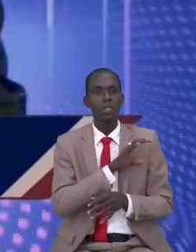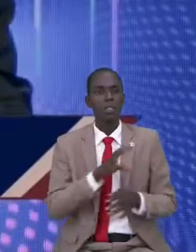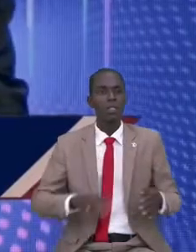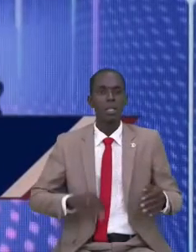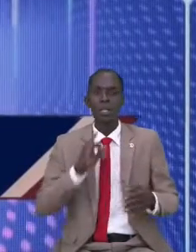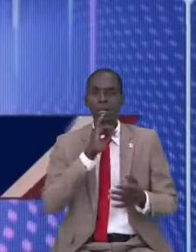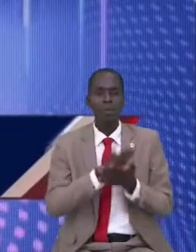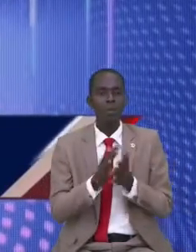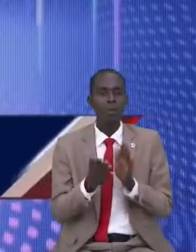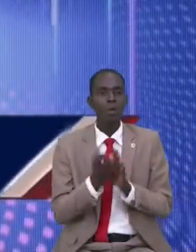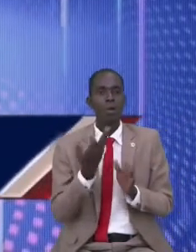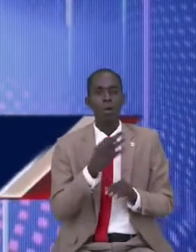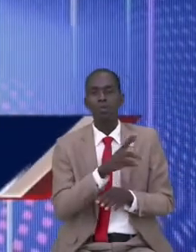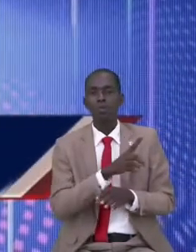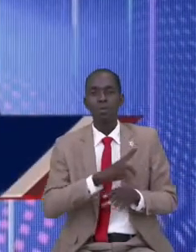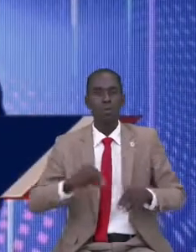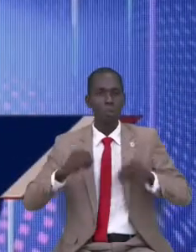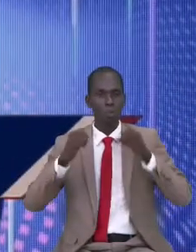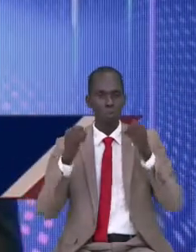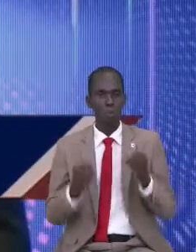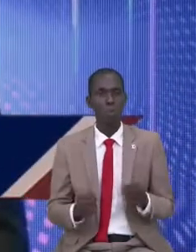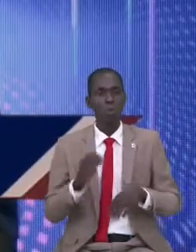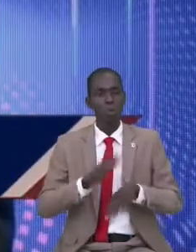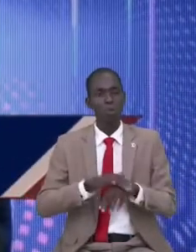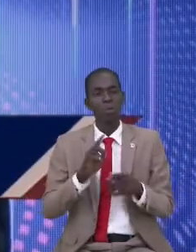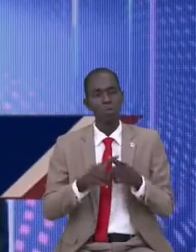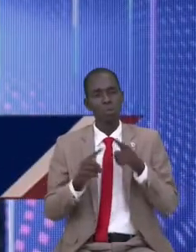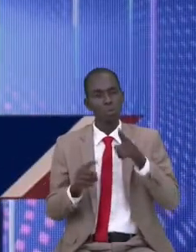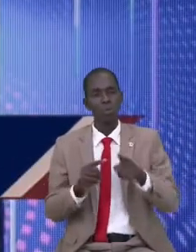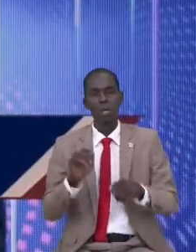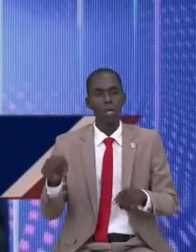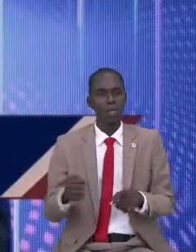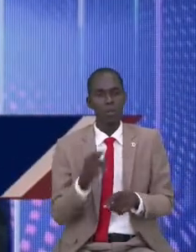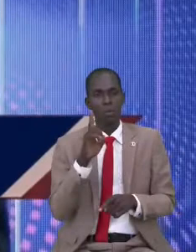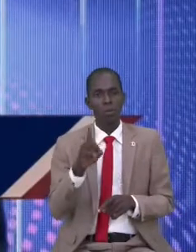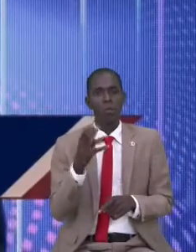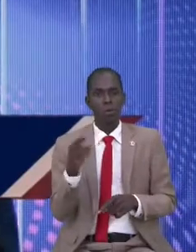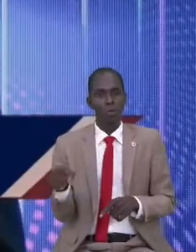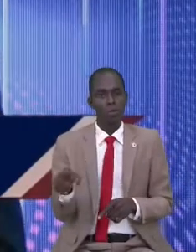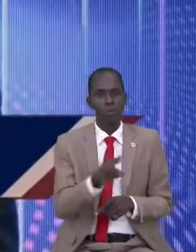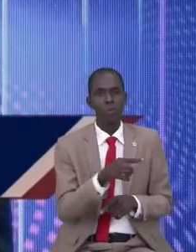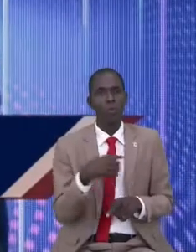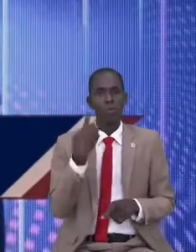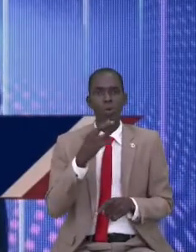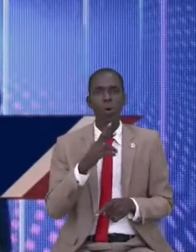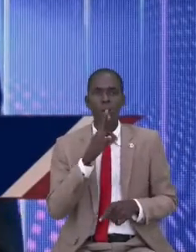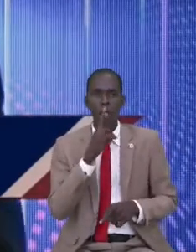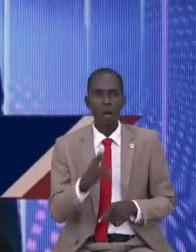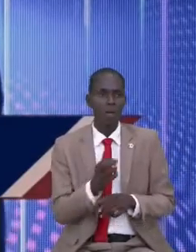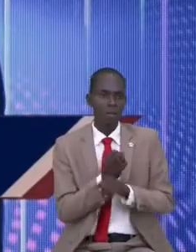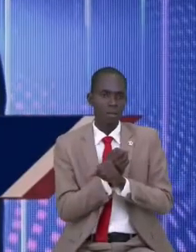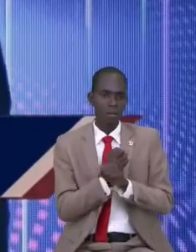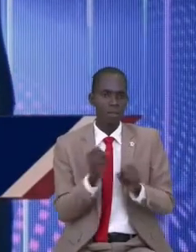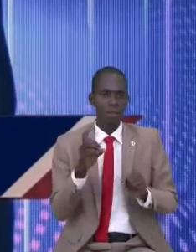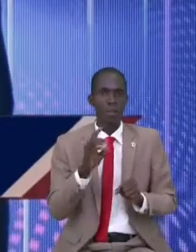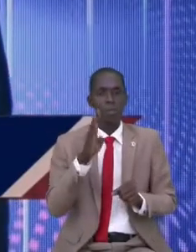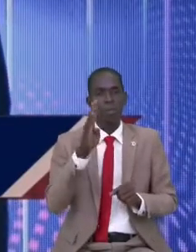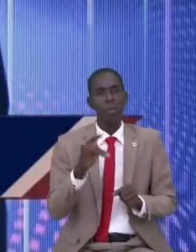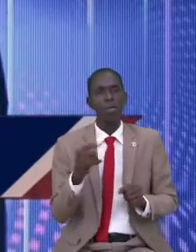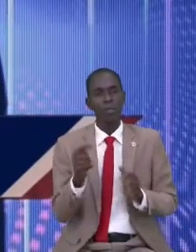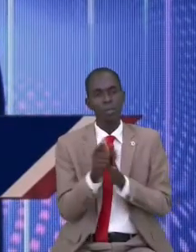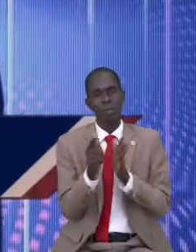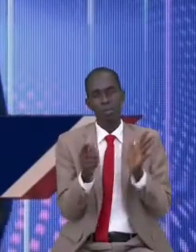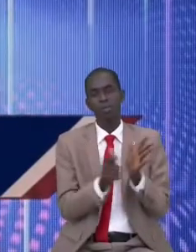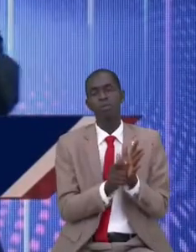no effect unto you. Whosoever of you are justified by the